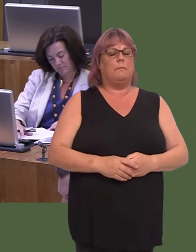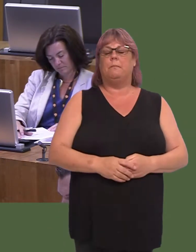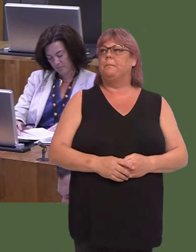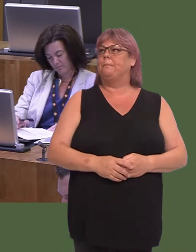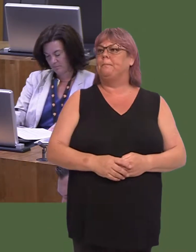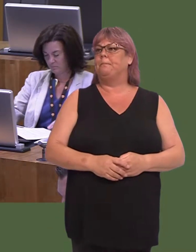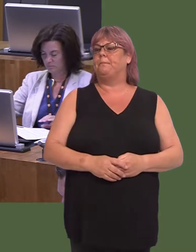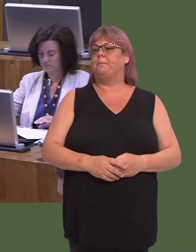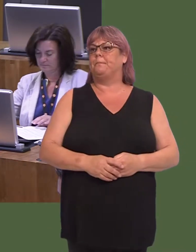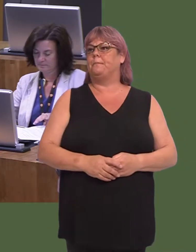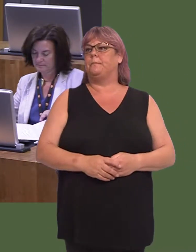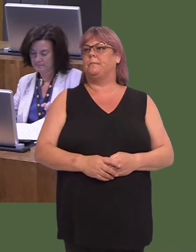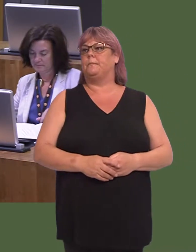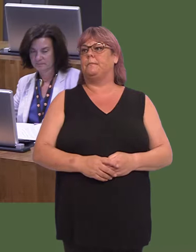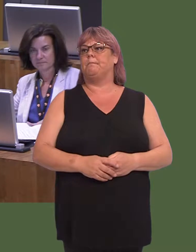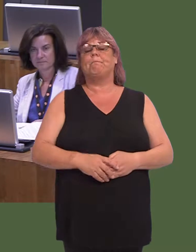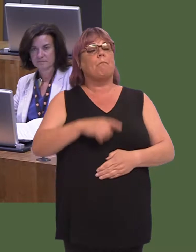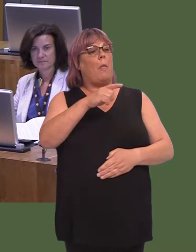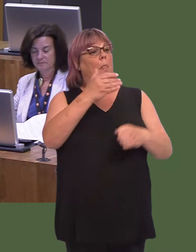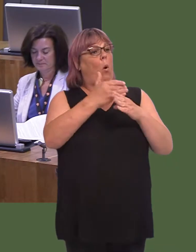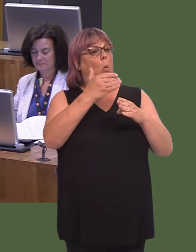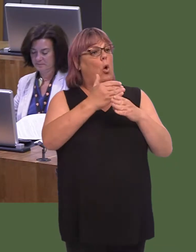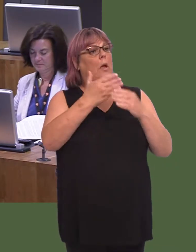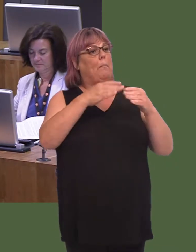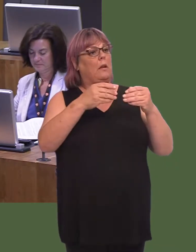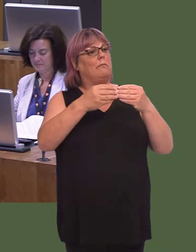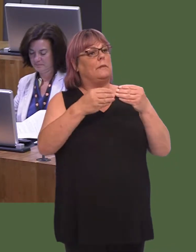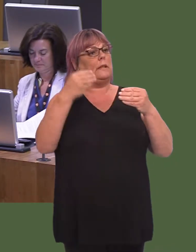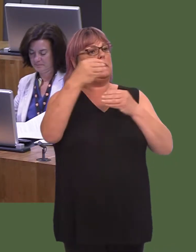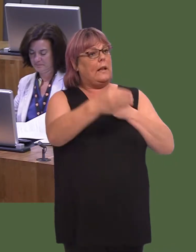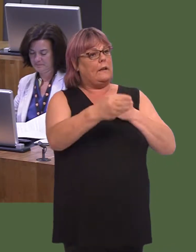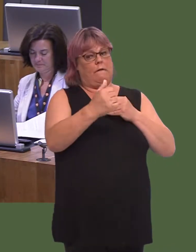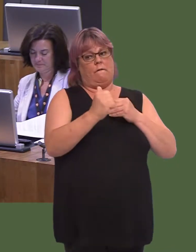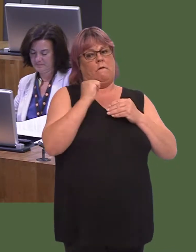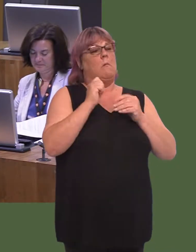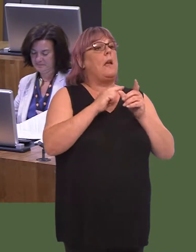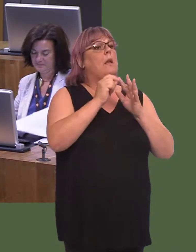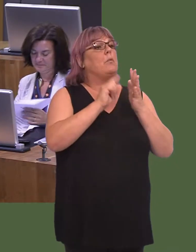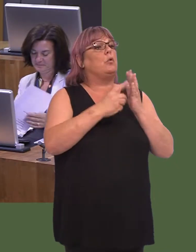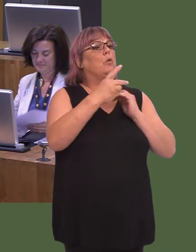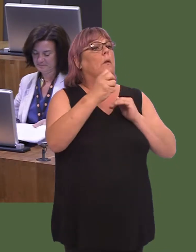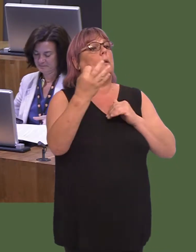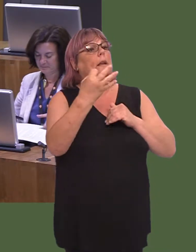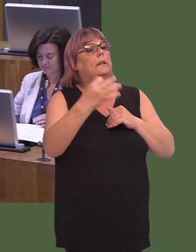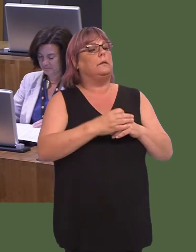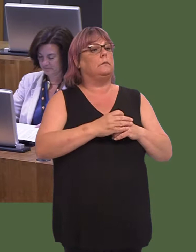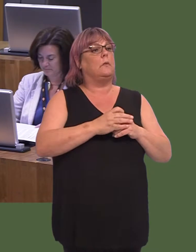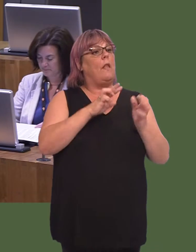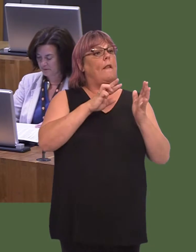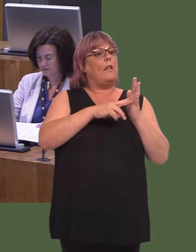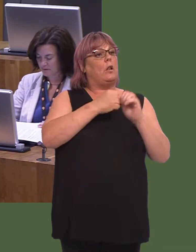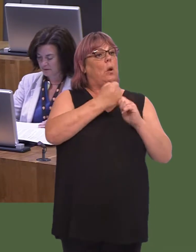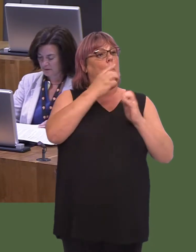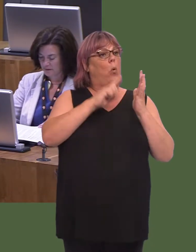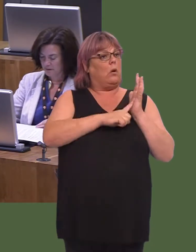Dinas Powys. The scope of that work was extended in April 2018, and I understand the Vale of Glamorgan